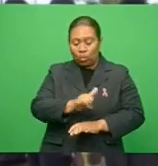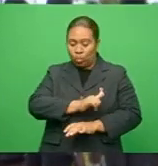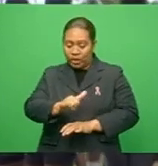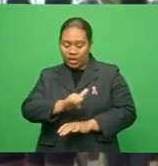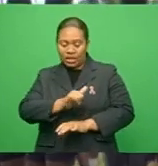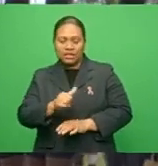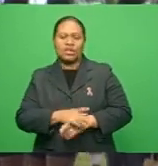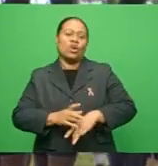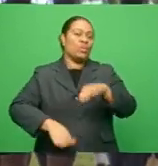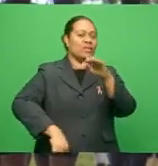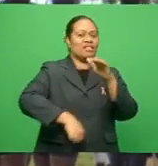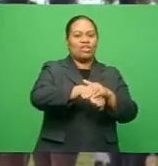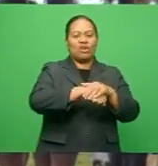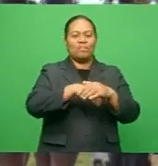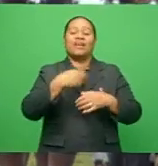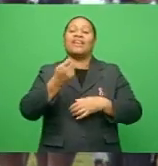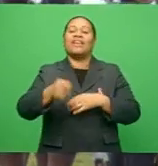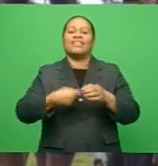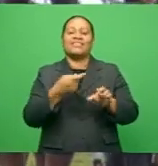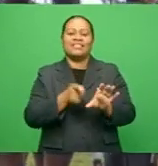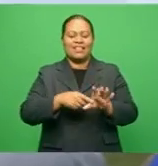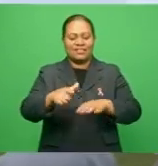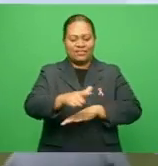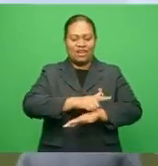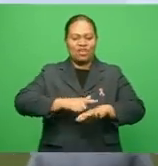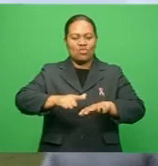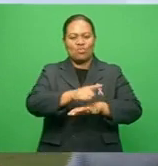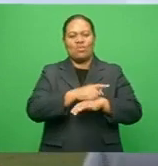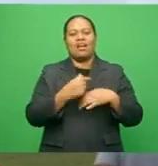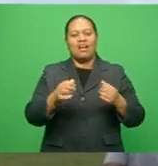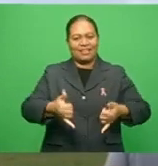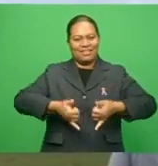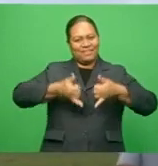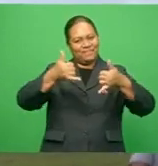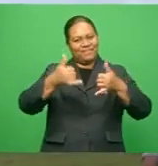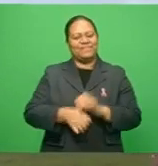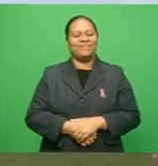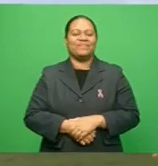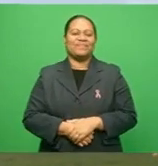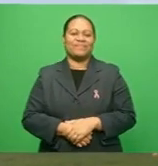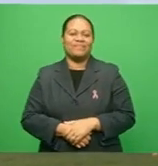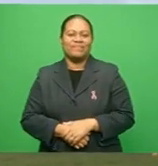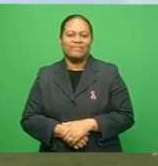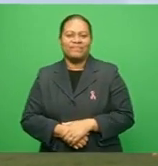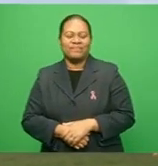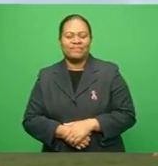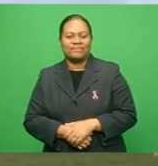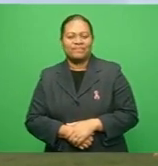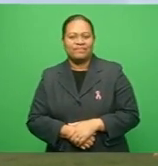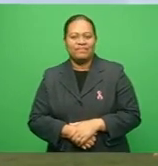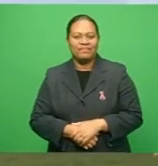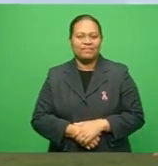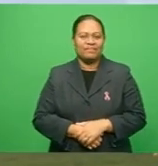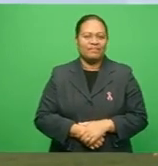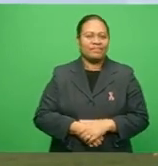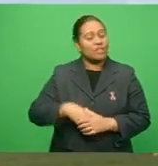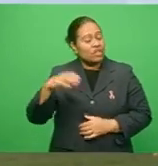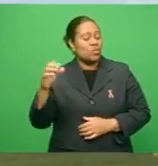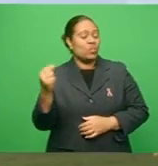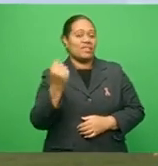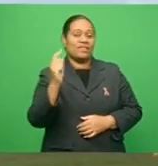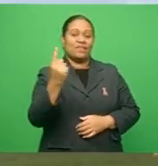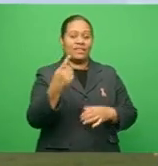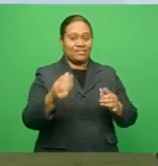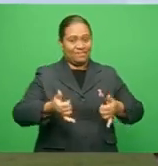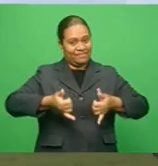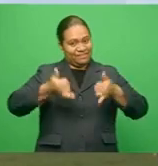the 2020 Vodafone Vanua Cup. They played twice, so they won the first game and